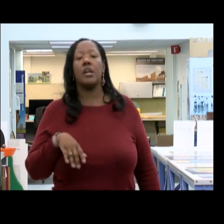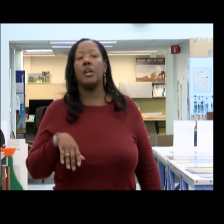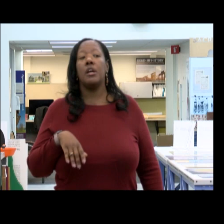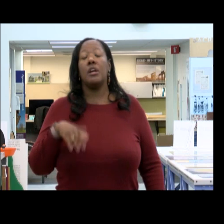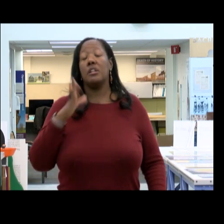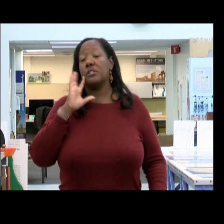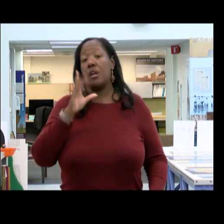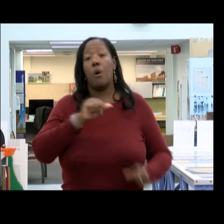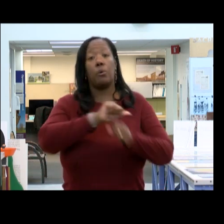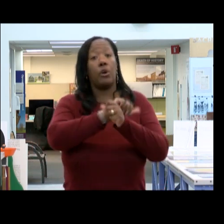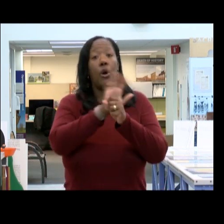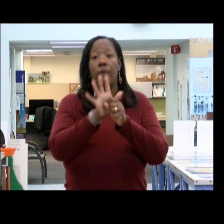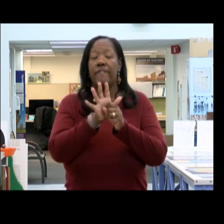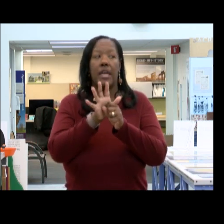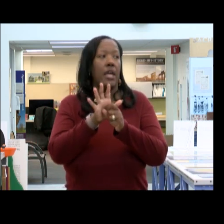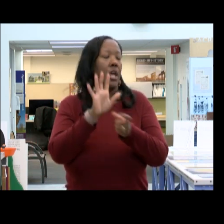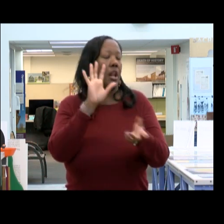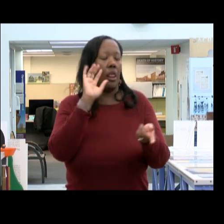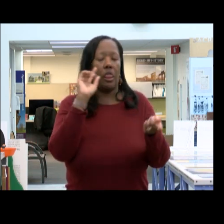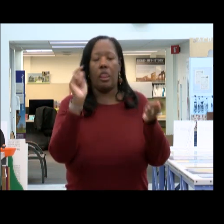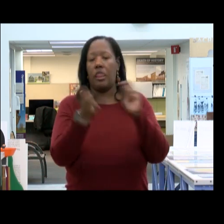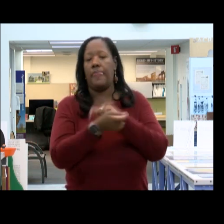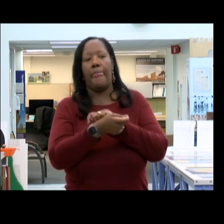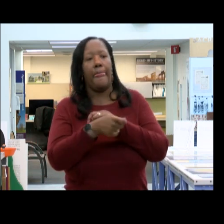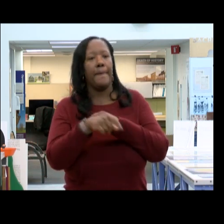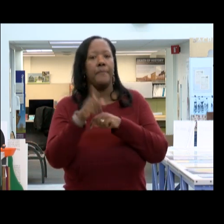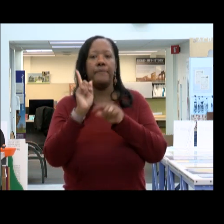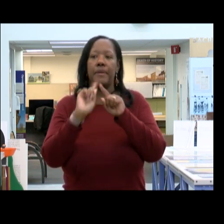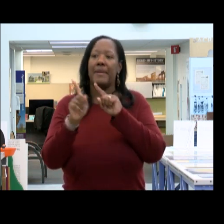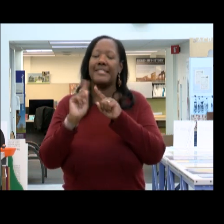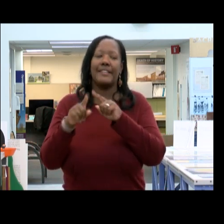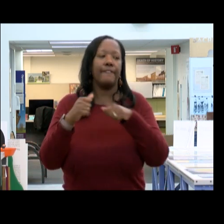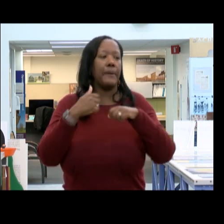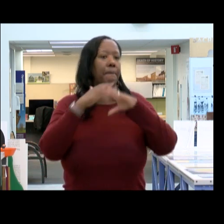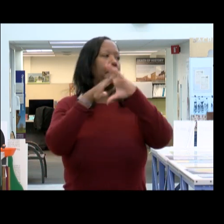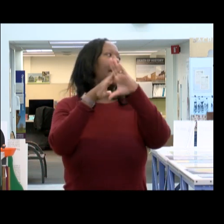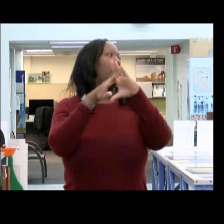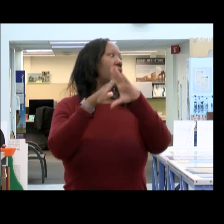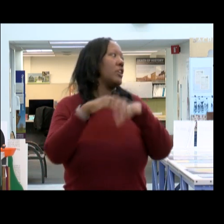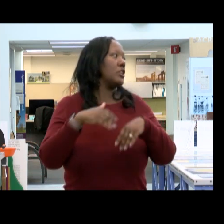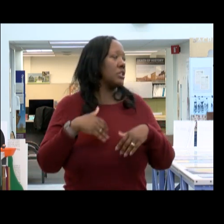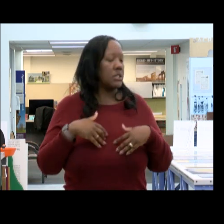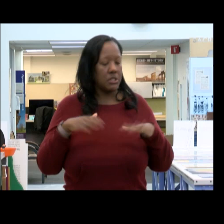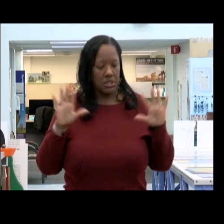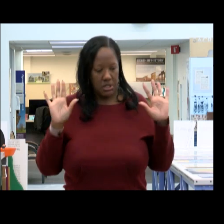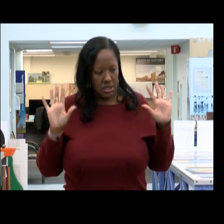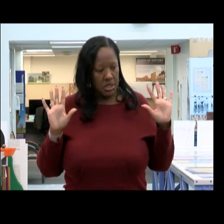COVID, they switched over, they made all sorts of acrylic barriers. Acrylic was everywhere.